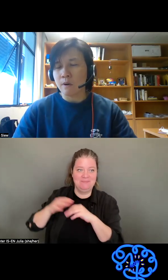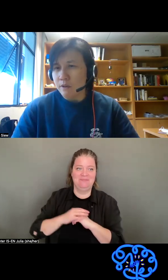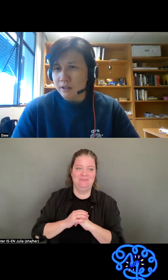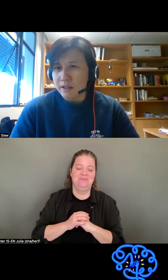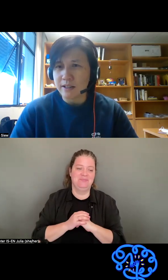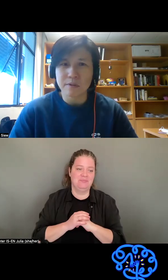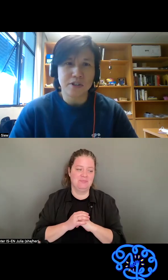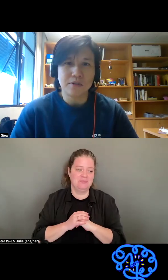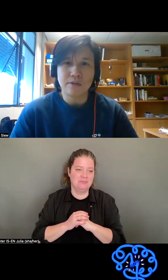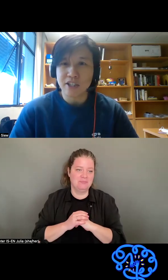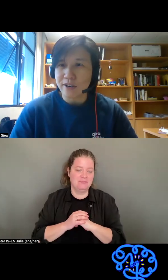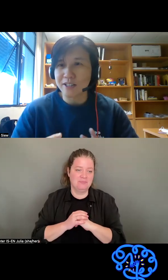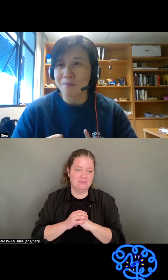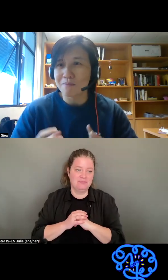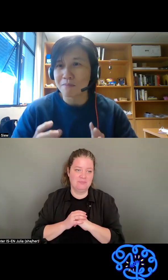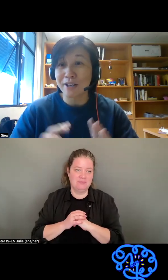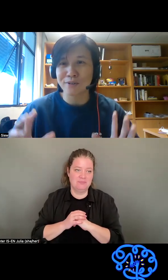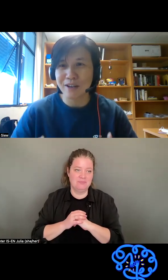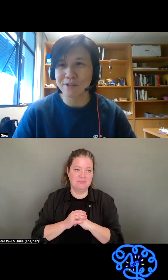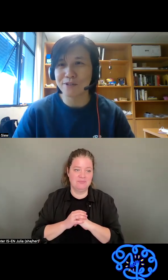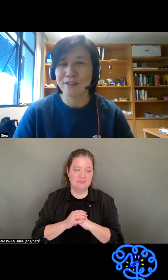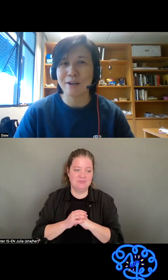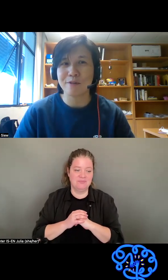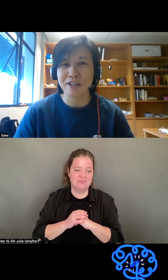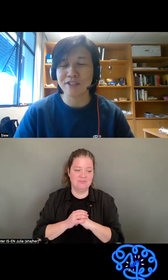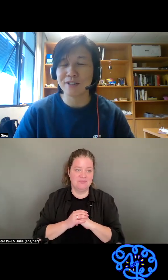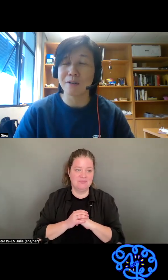so what we did here was to extract some